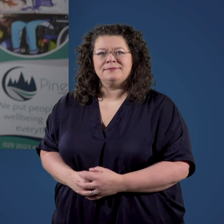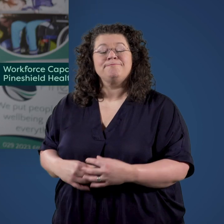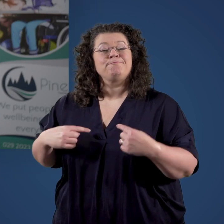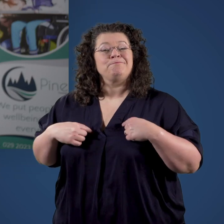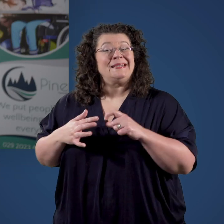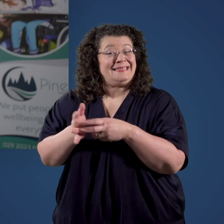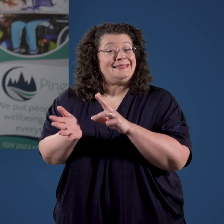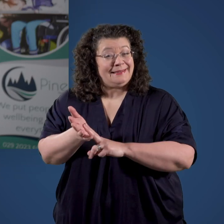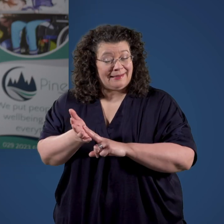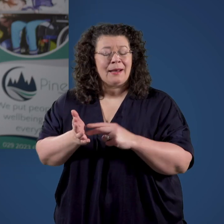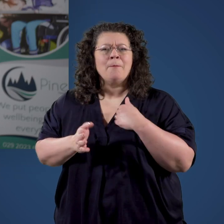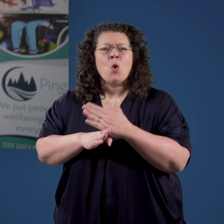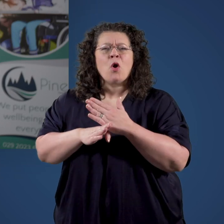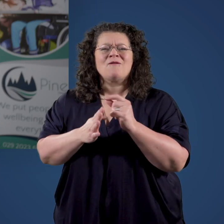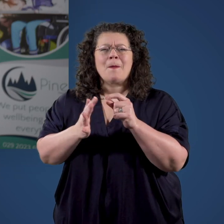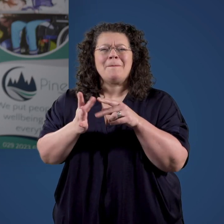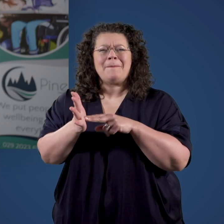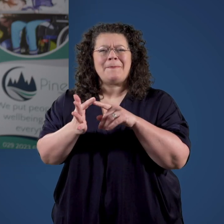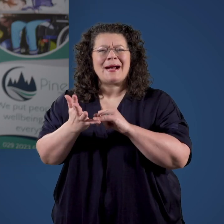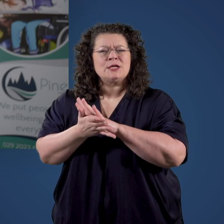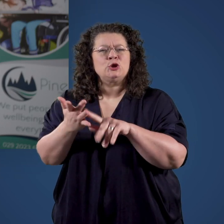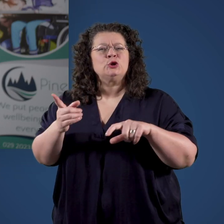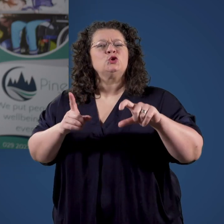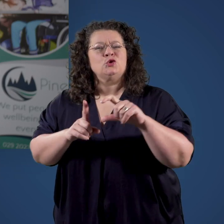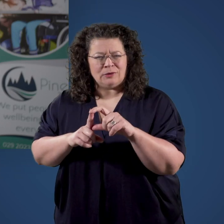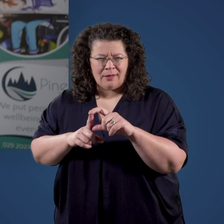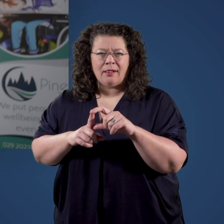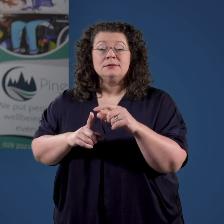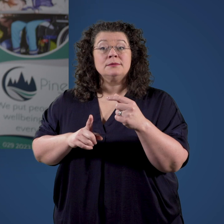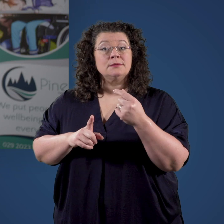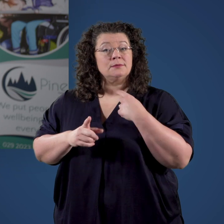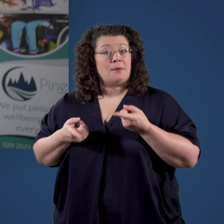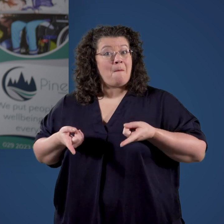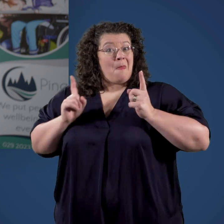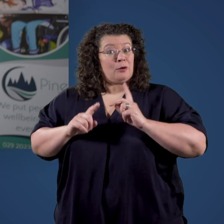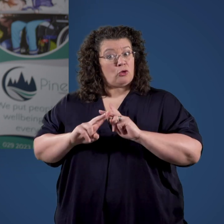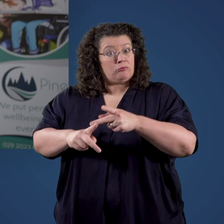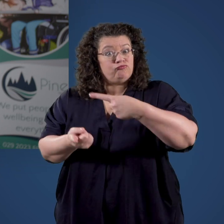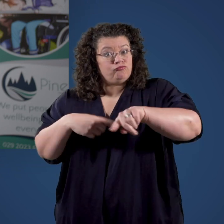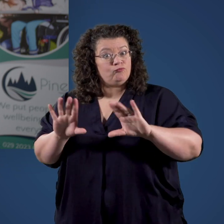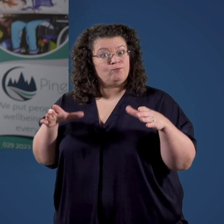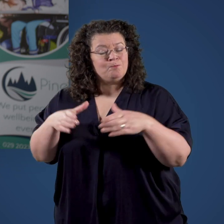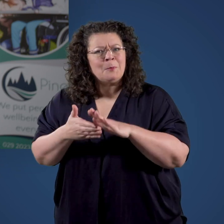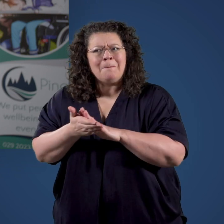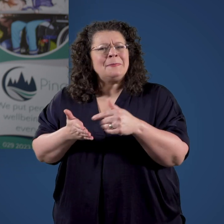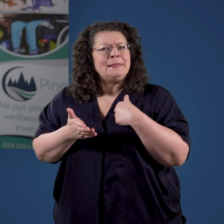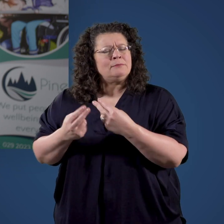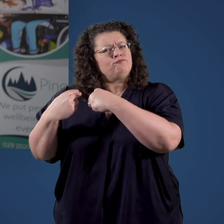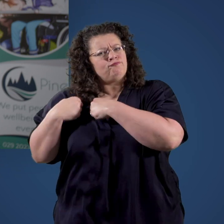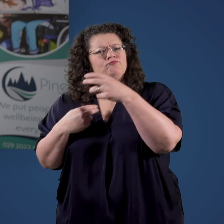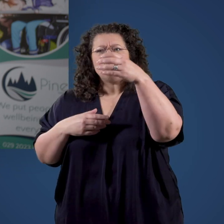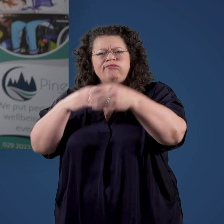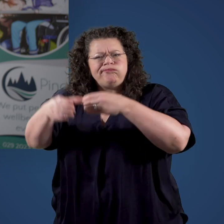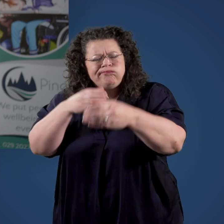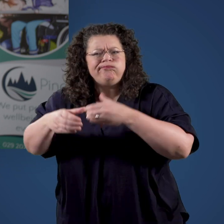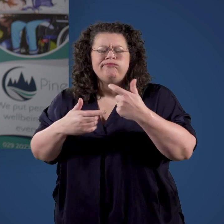My name's Dean Morgan. I work for Pineshield Health and Social Care, and I'm the Workforce Capability Manager, which means that I'm overseeing recruitment